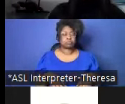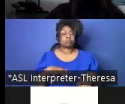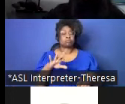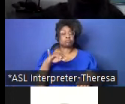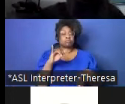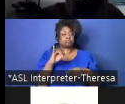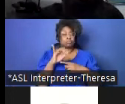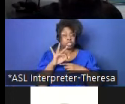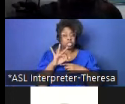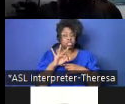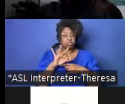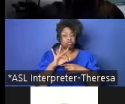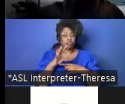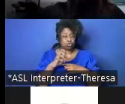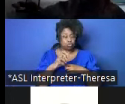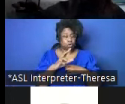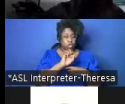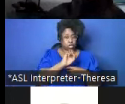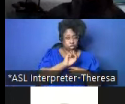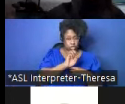that separated stormwater,